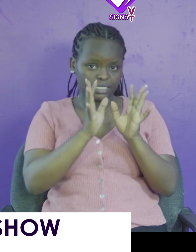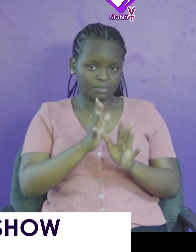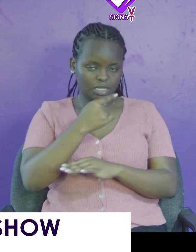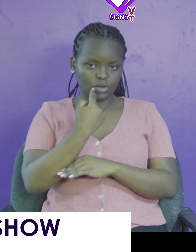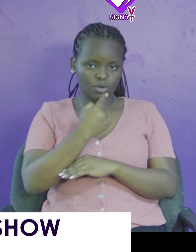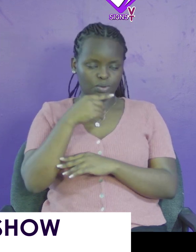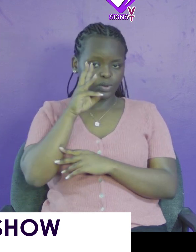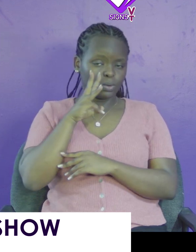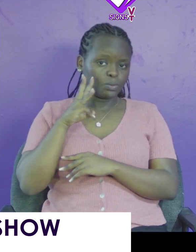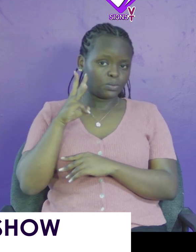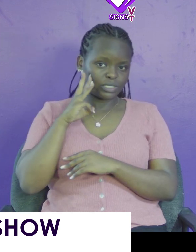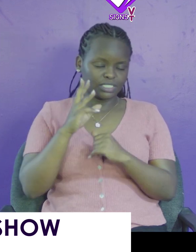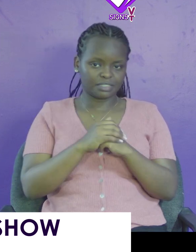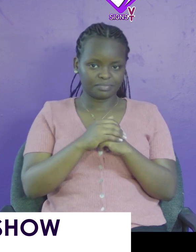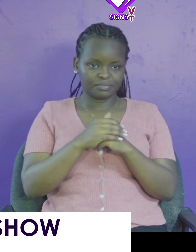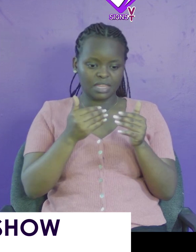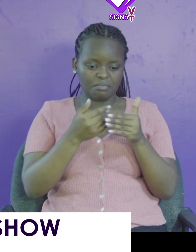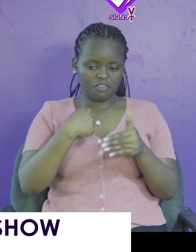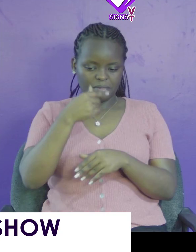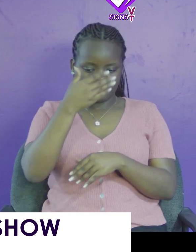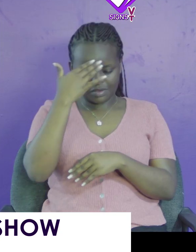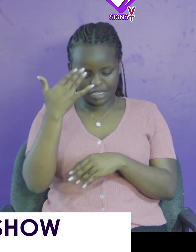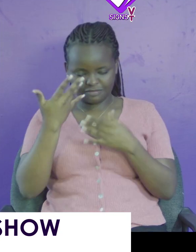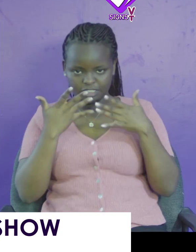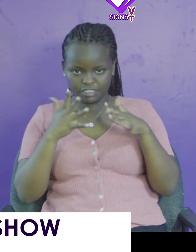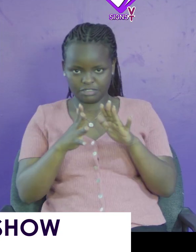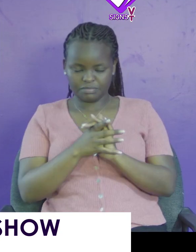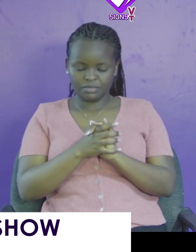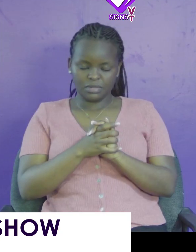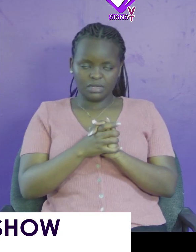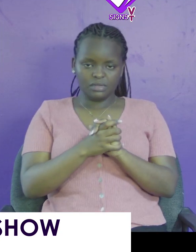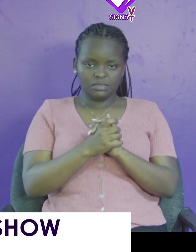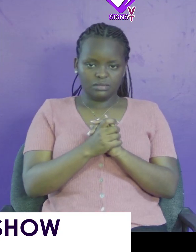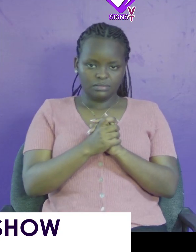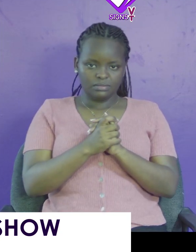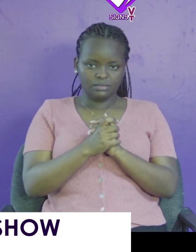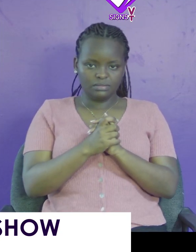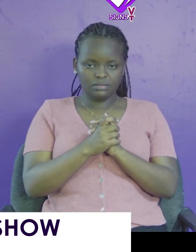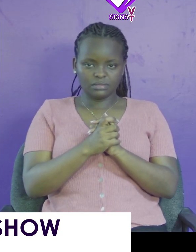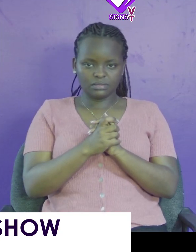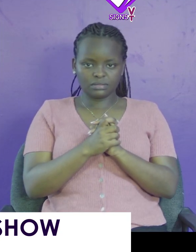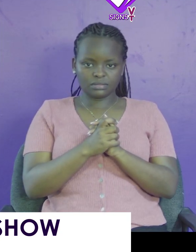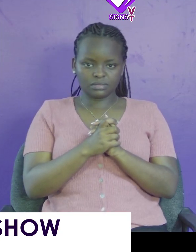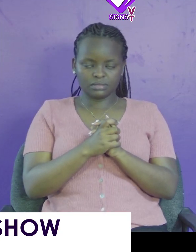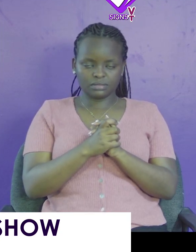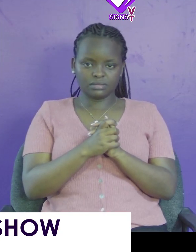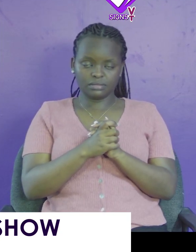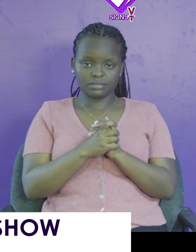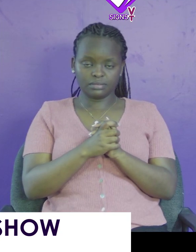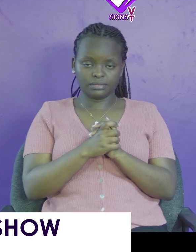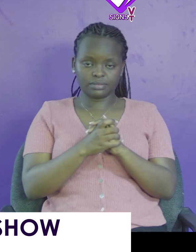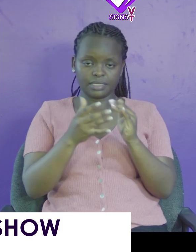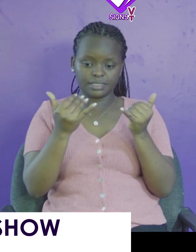is Wanjangete, before I forget it. Our sign language interpreter is Wanjangete.